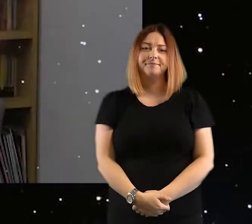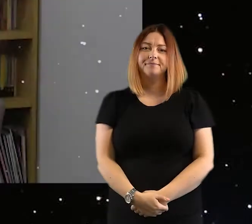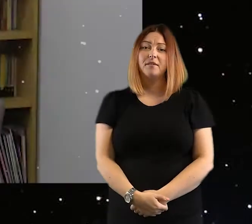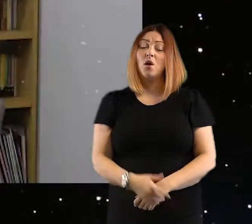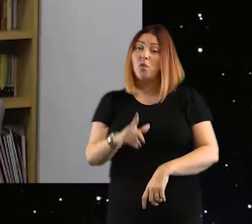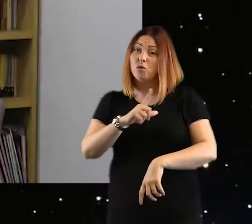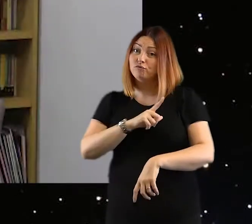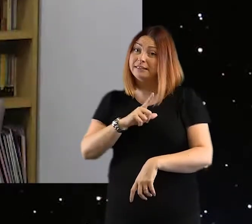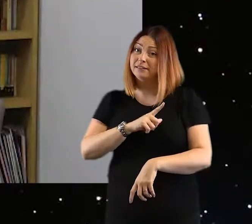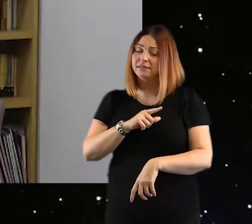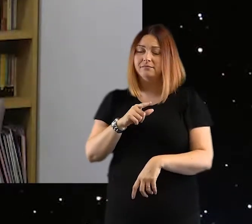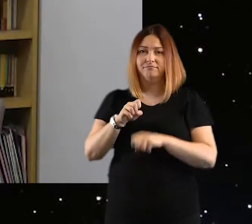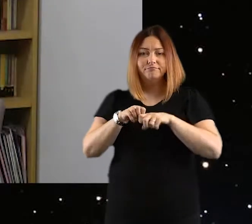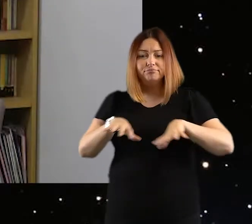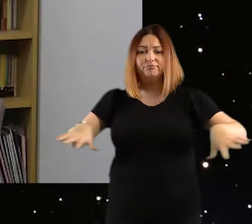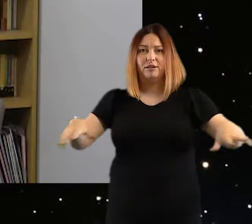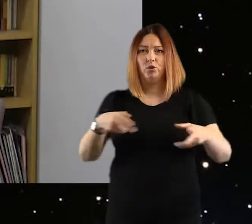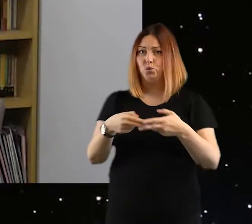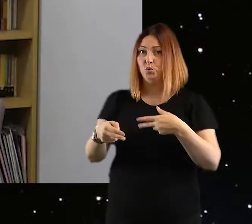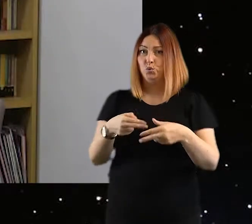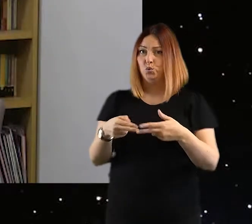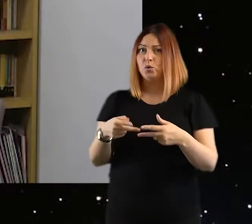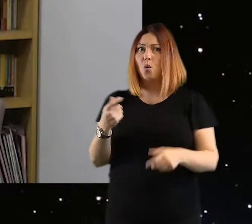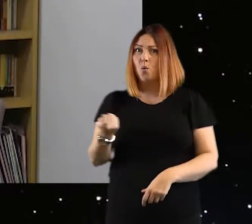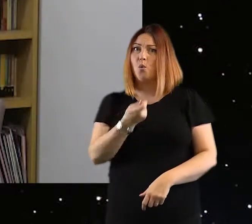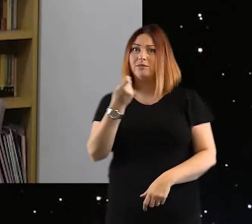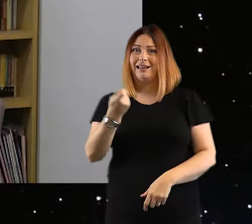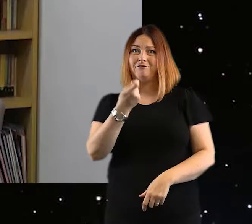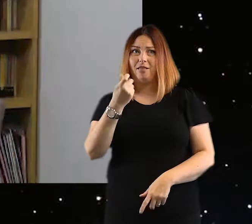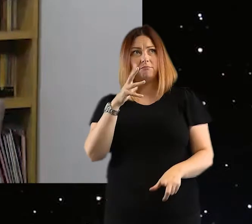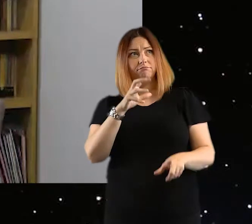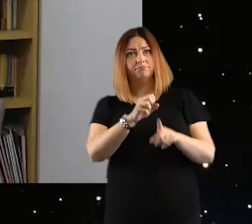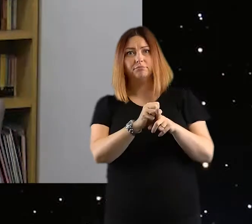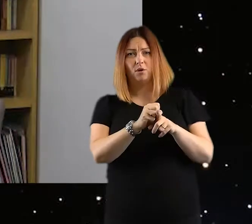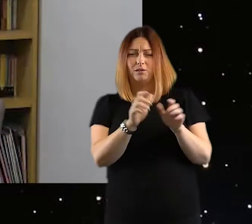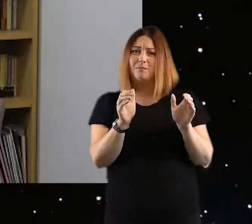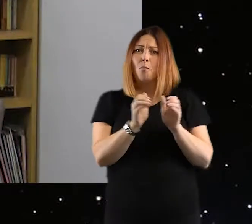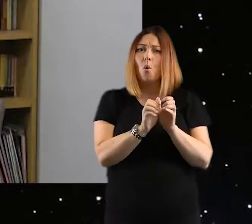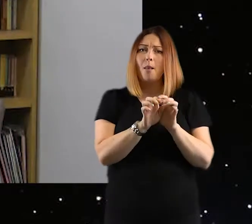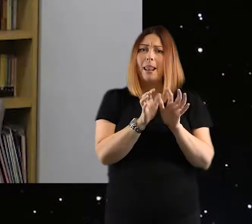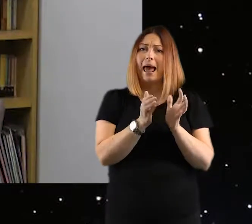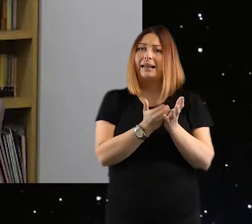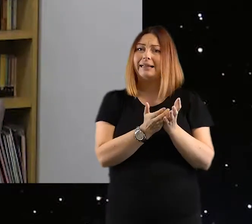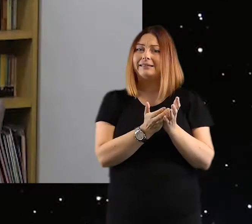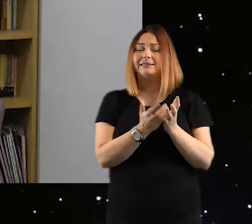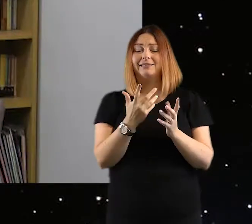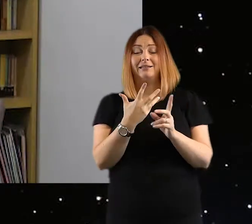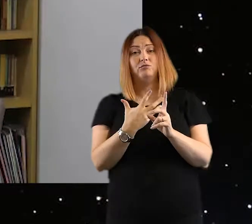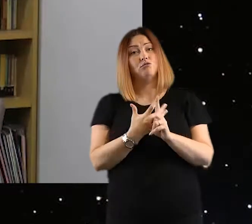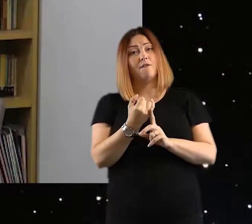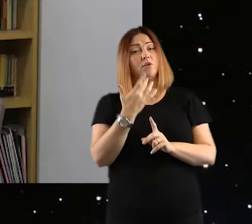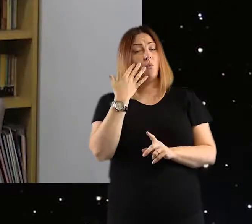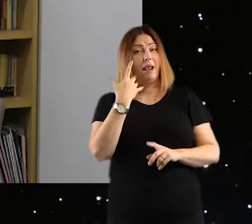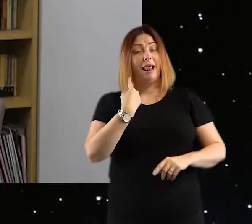So the reason it's in the news is this has been a successful search for small planets. So it was discovered last year